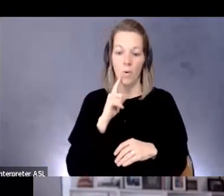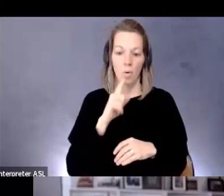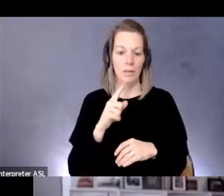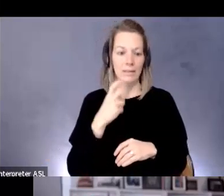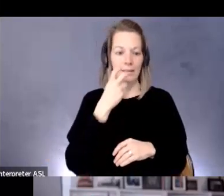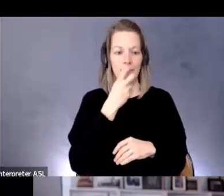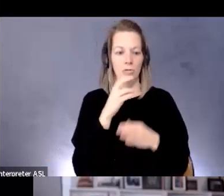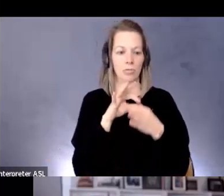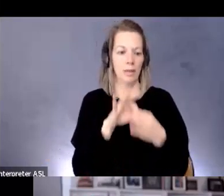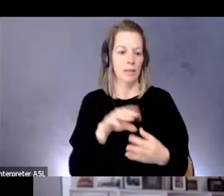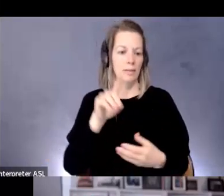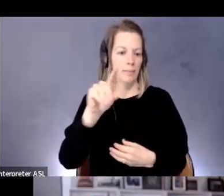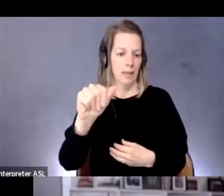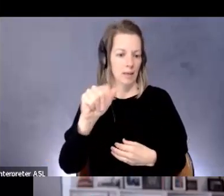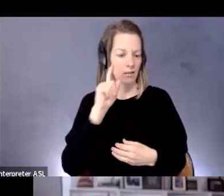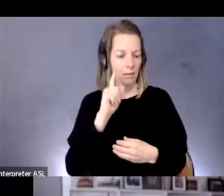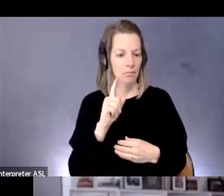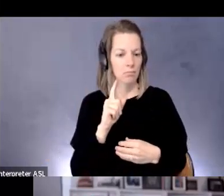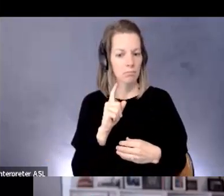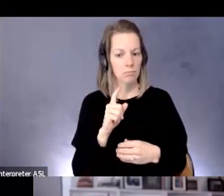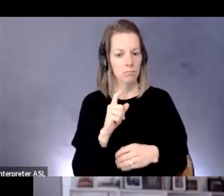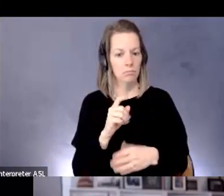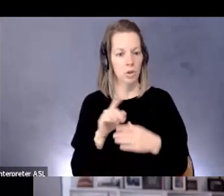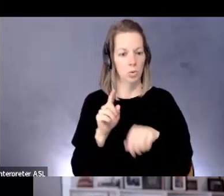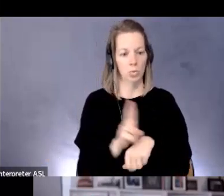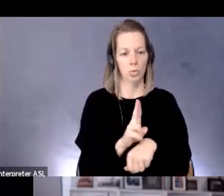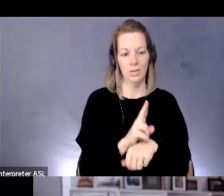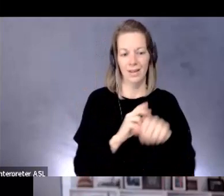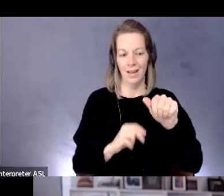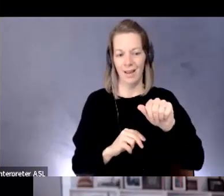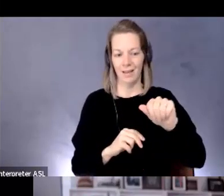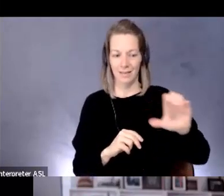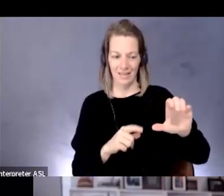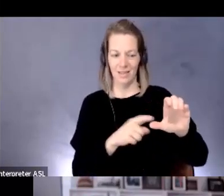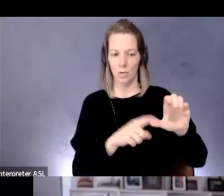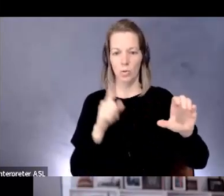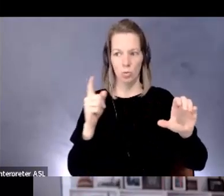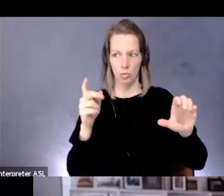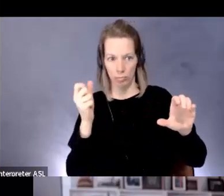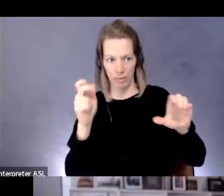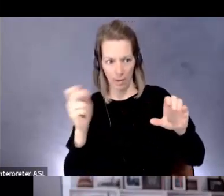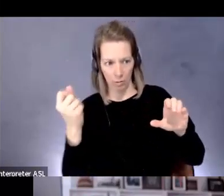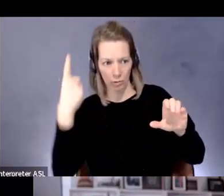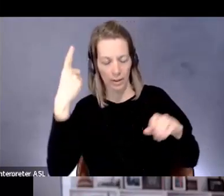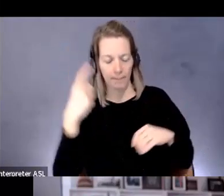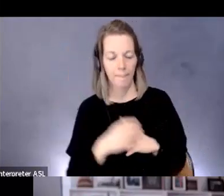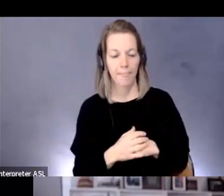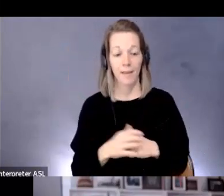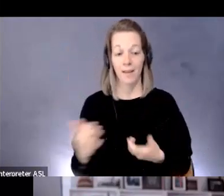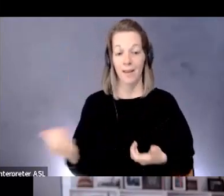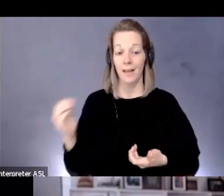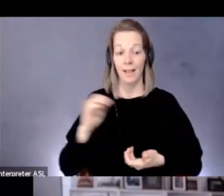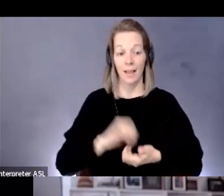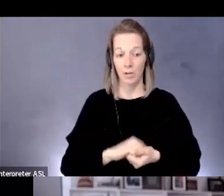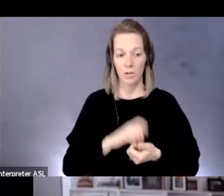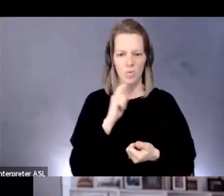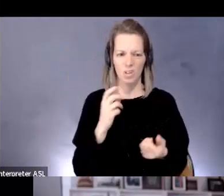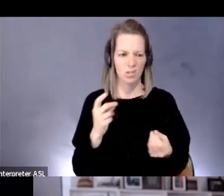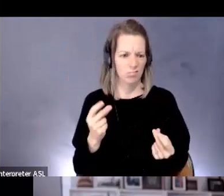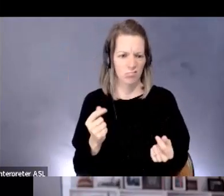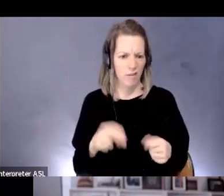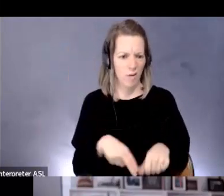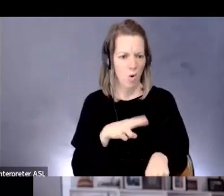speech-related disabilities who rely on ACC to be heard and understood. This collaboration was really a natural for